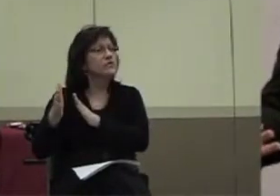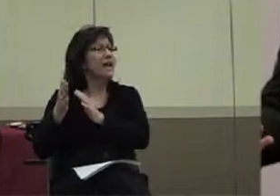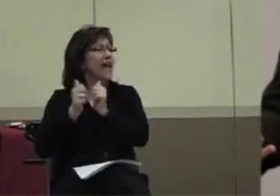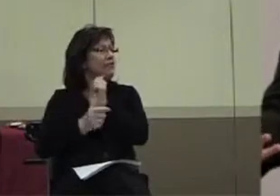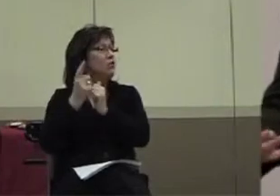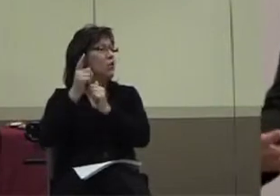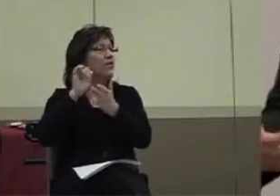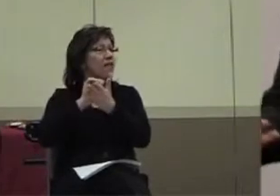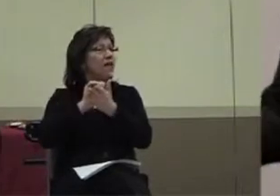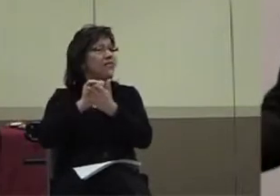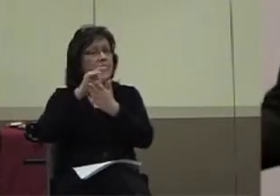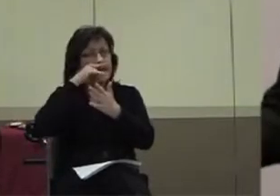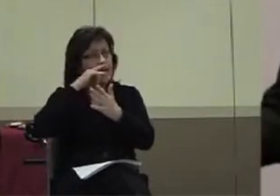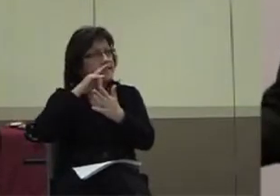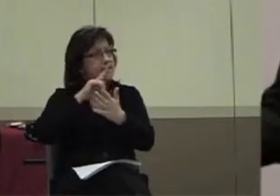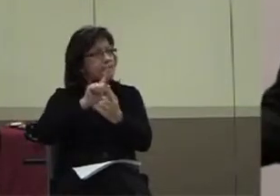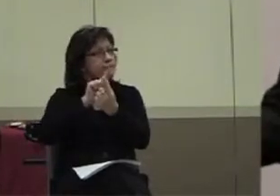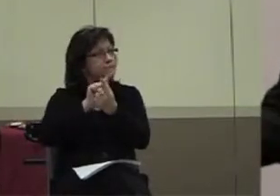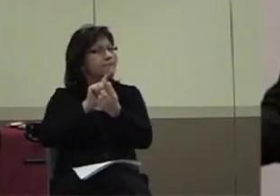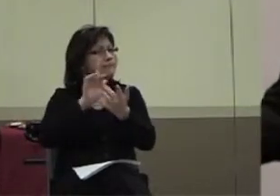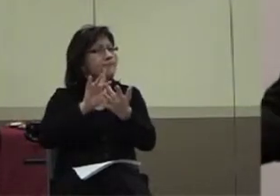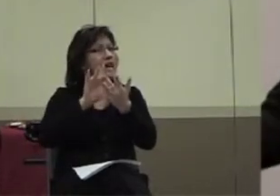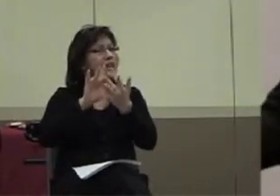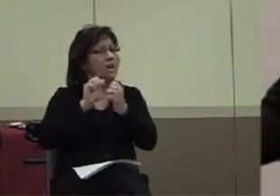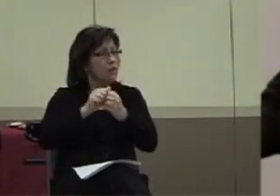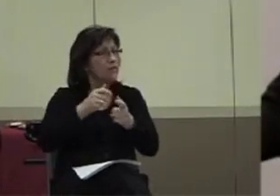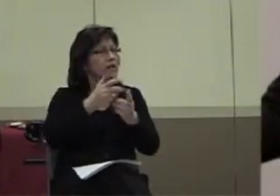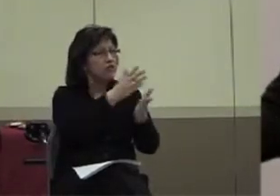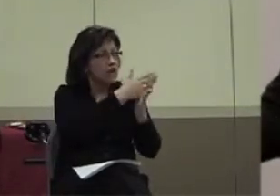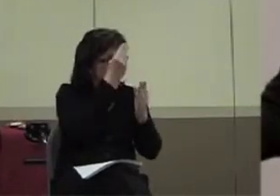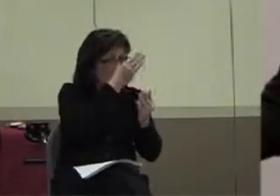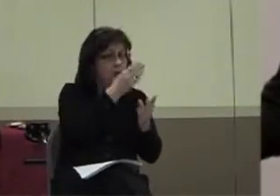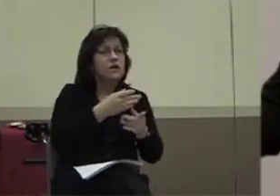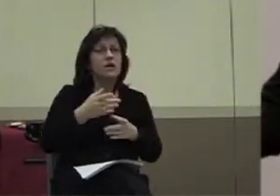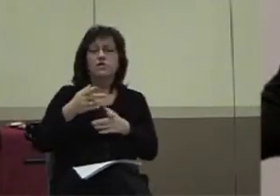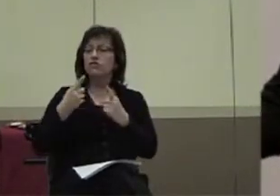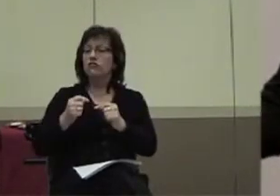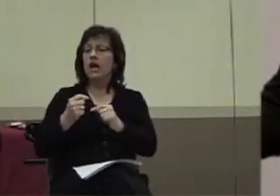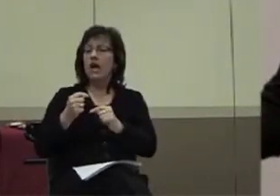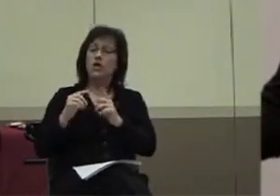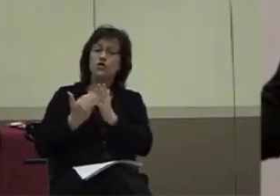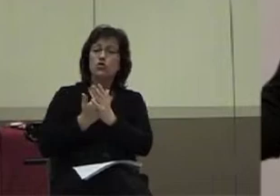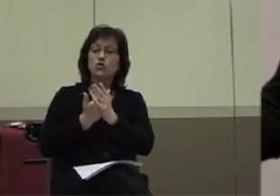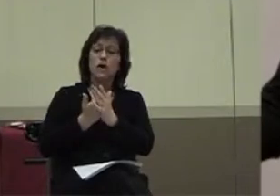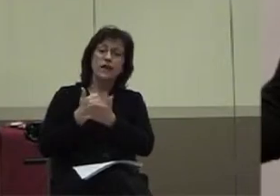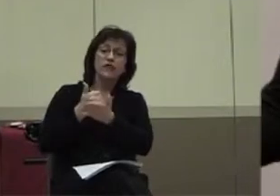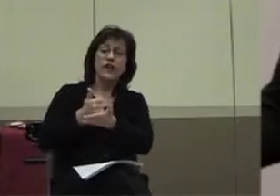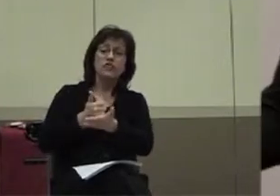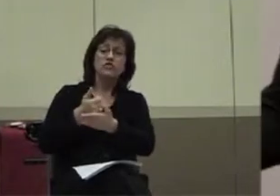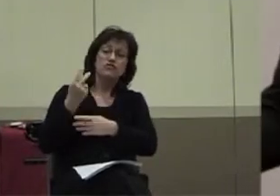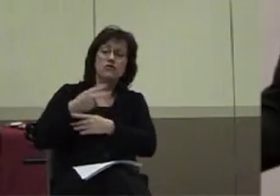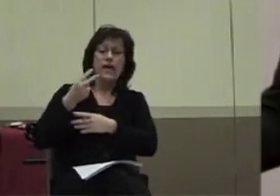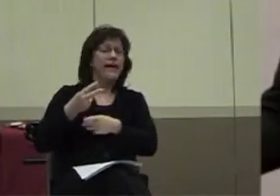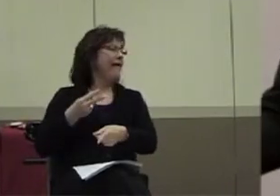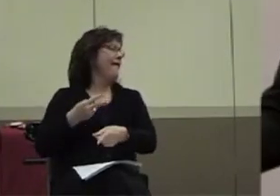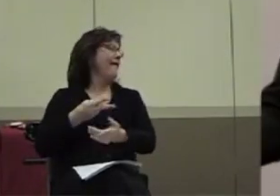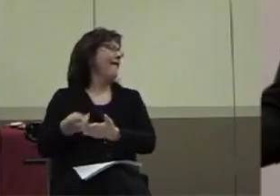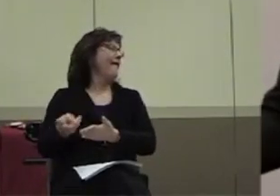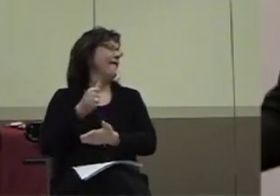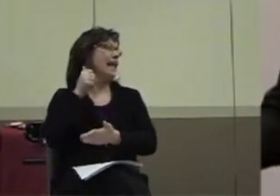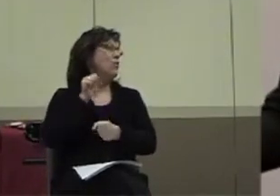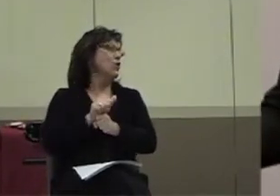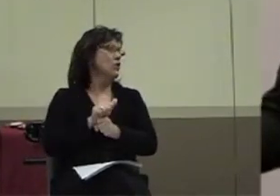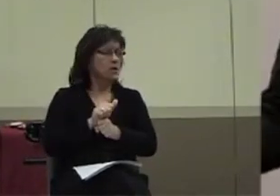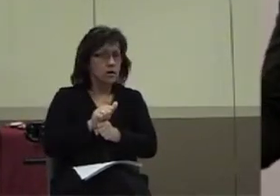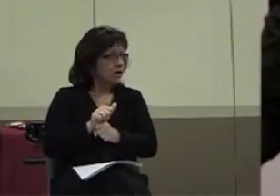so often parents will hear a good intervention, but they'll try it for 2 days and then say it didn't work. And what they don't understand is